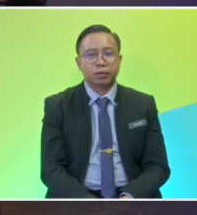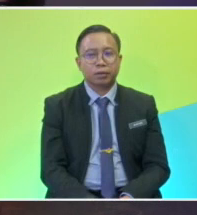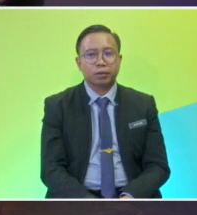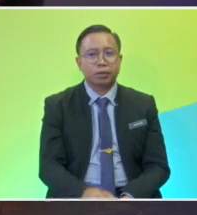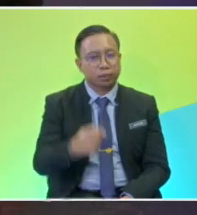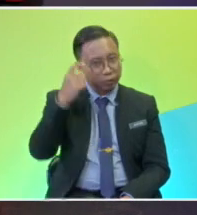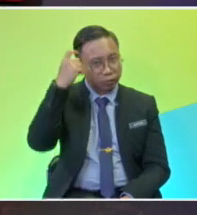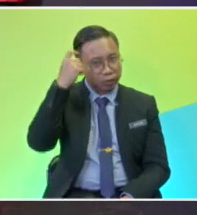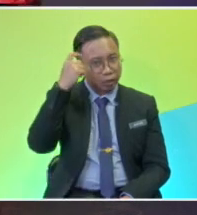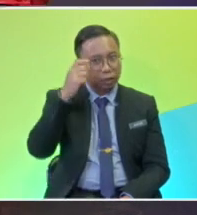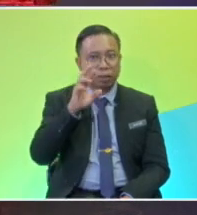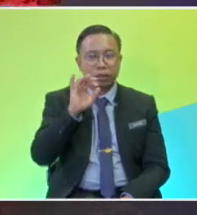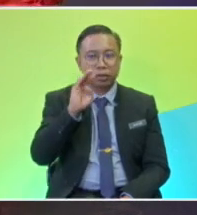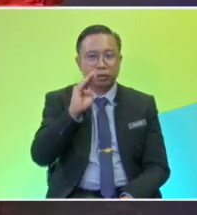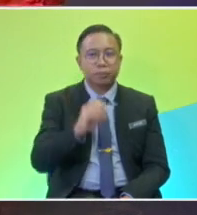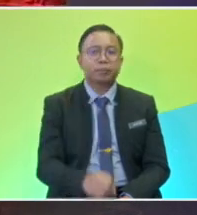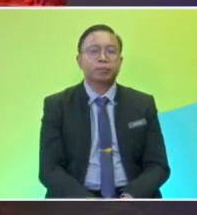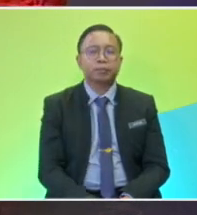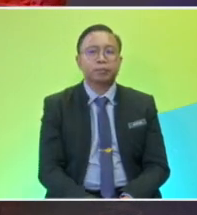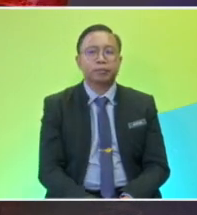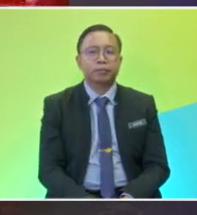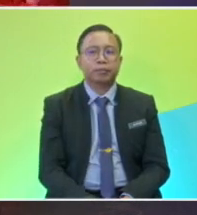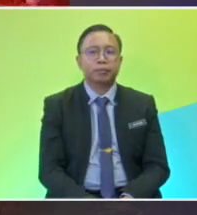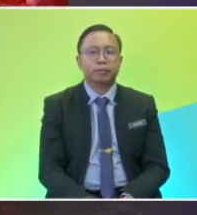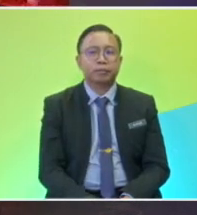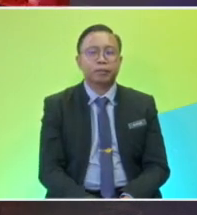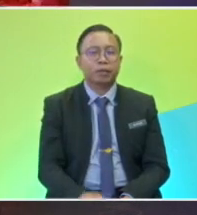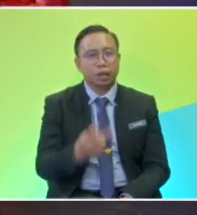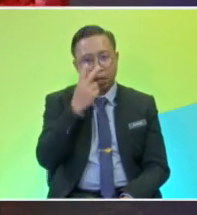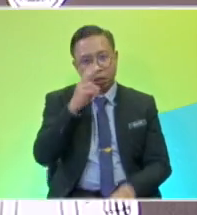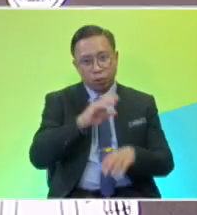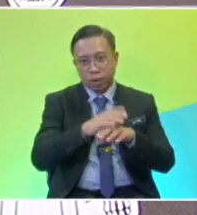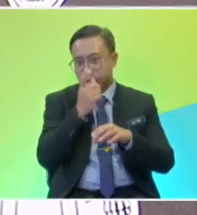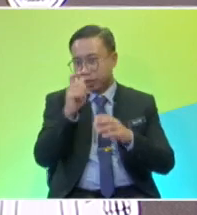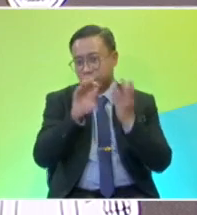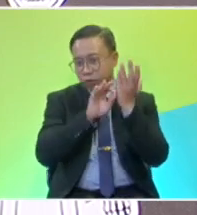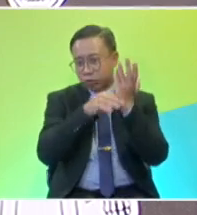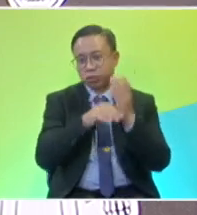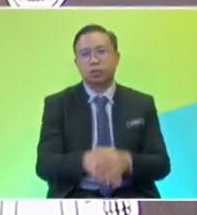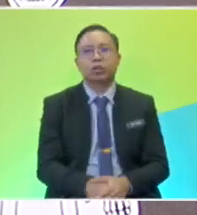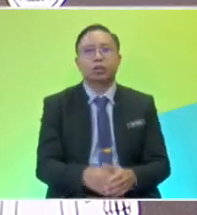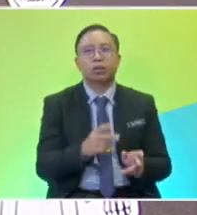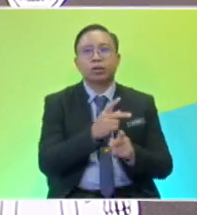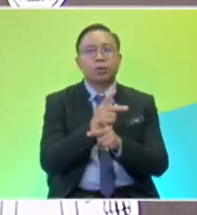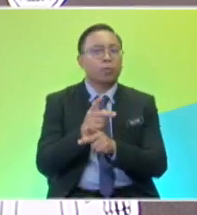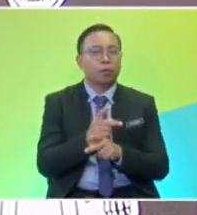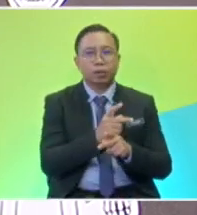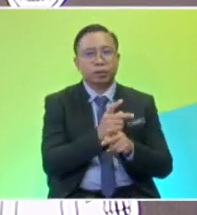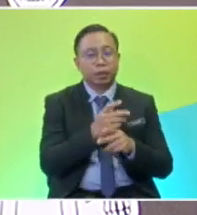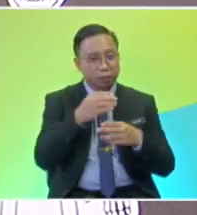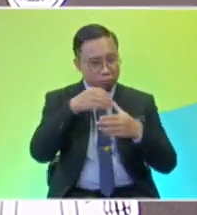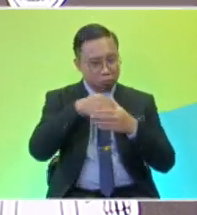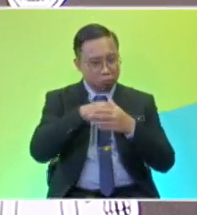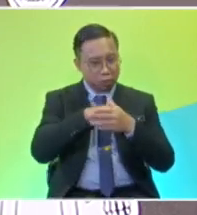skull, rib, backbone, hand bone, and leg bone. So let me just look at the functions. Protect internal